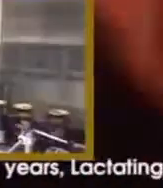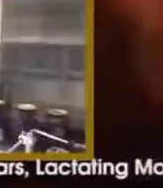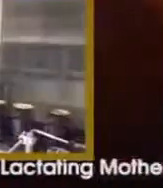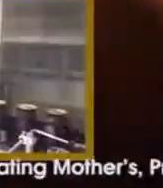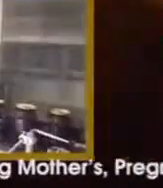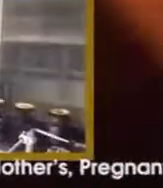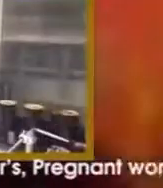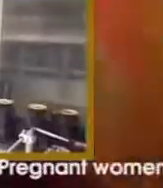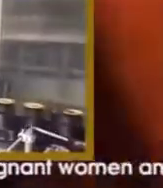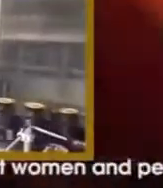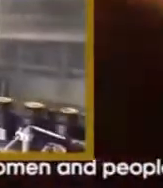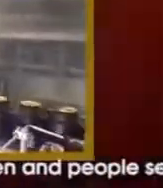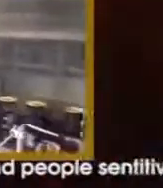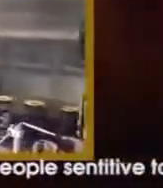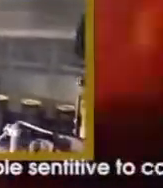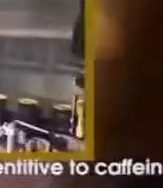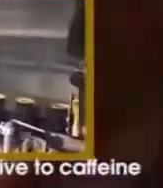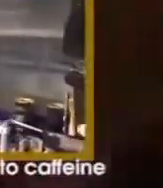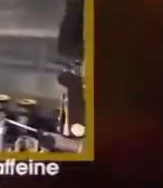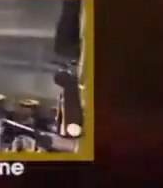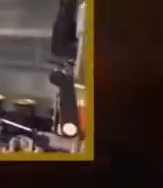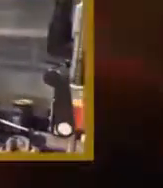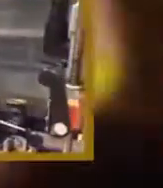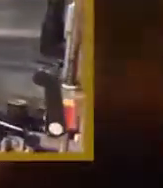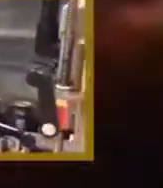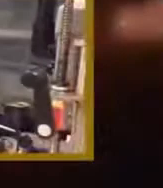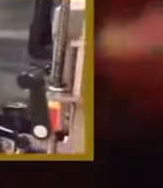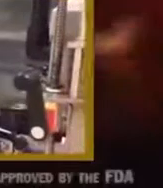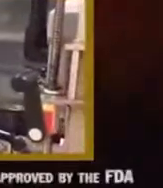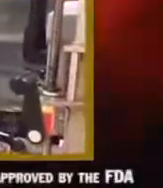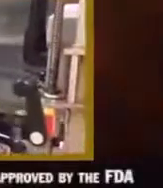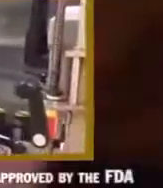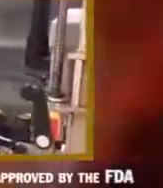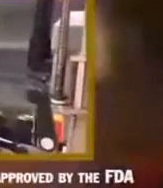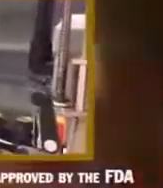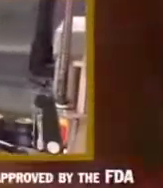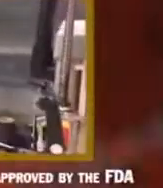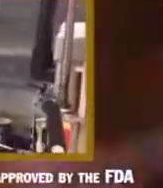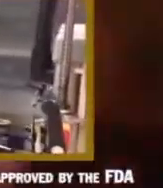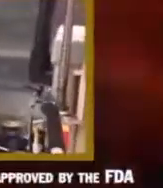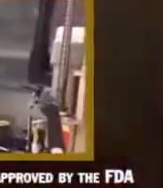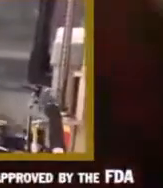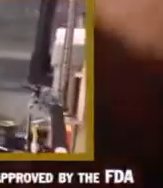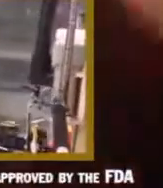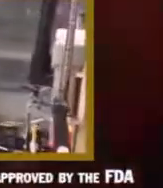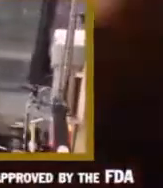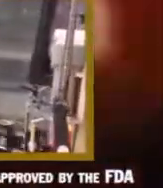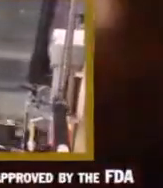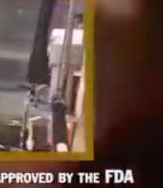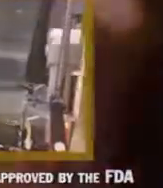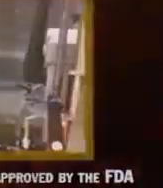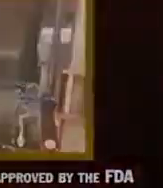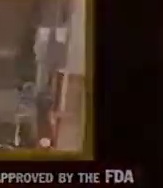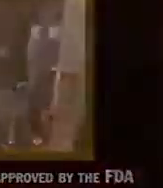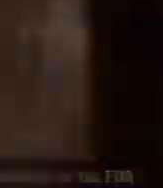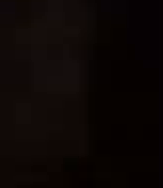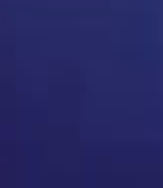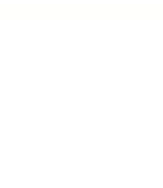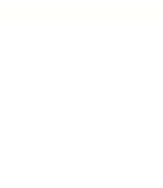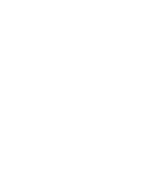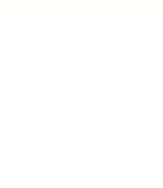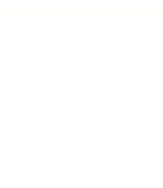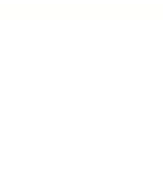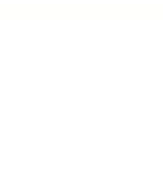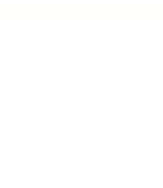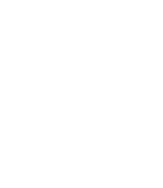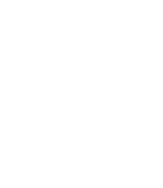persons under 18 years, lactating mothers, pregnant women, and people sensitive to caffeine. This advertisement has been vetted and approved by the FDA.